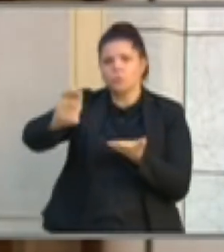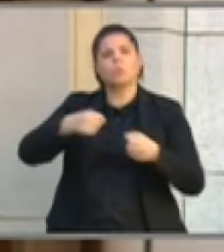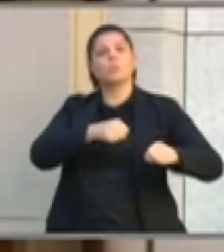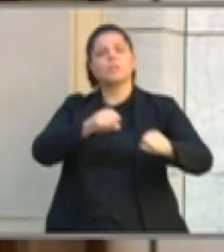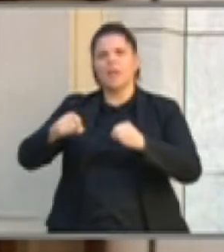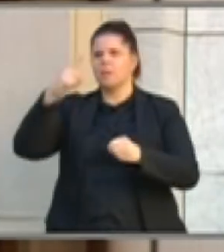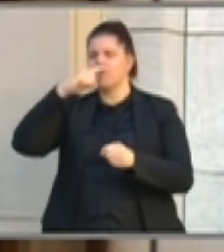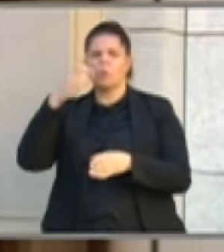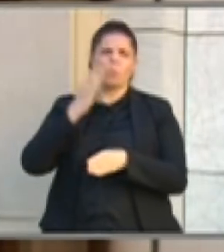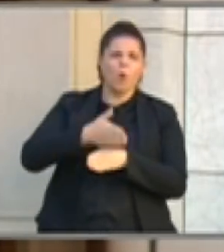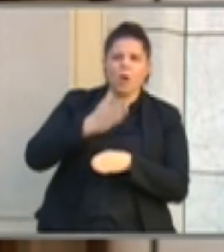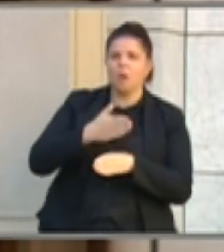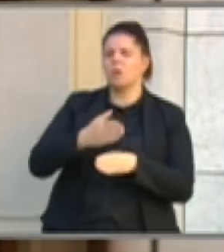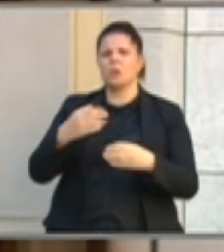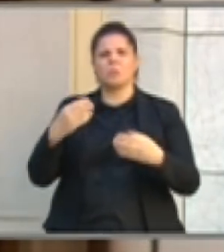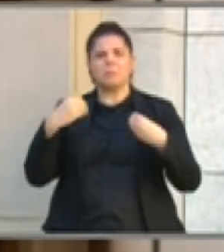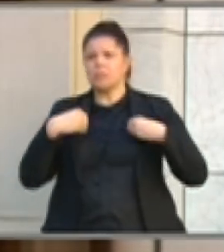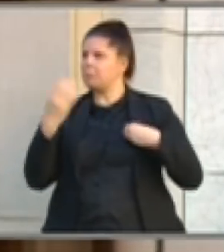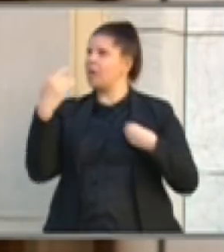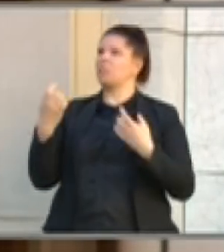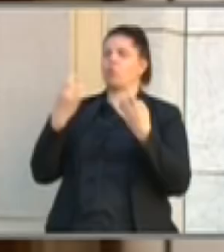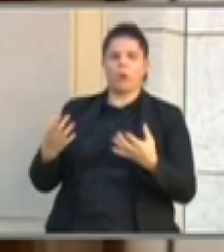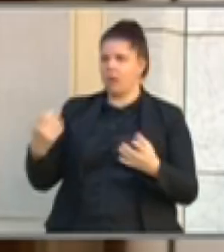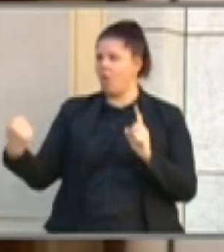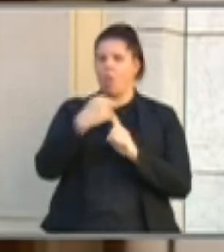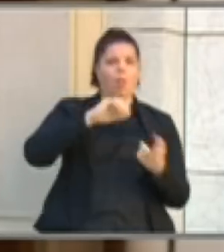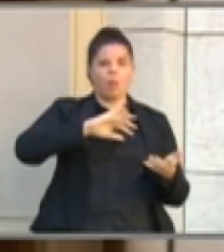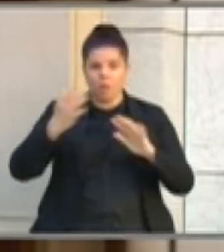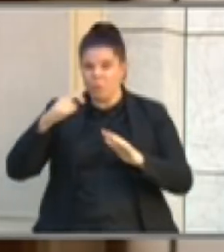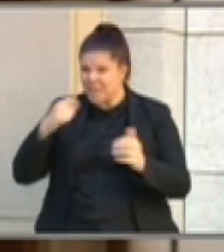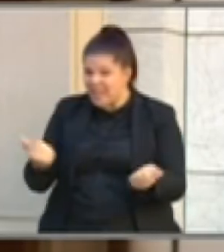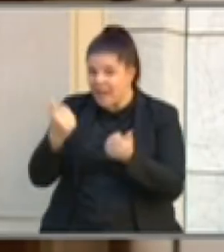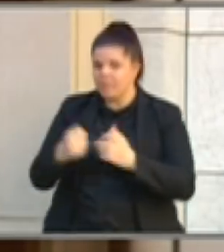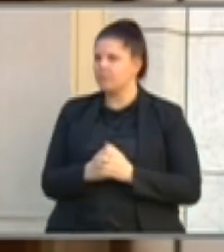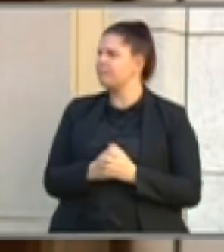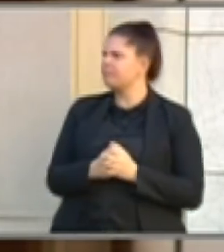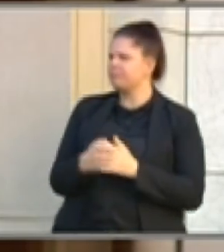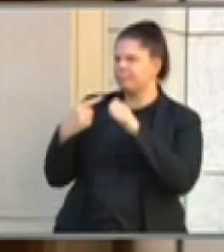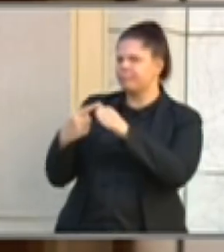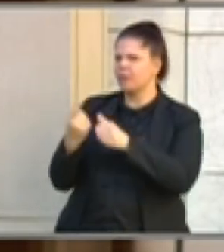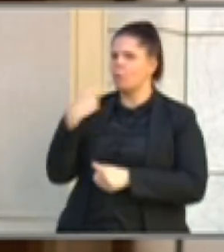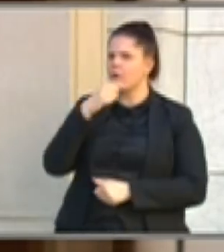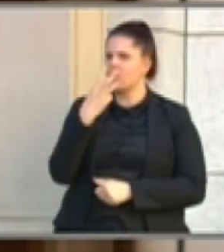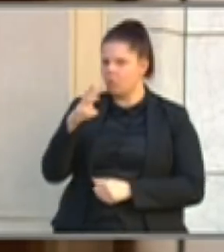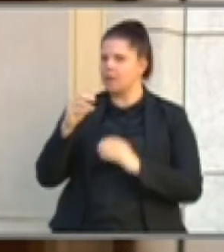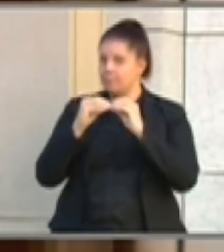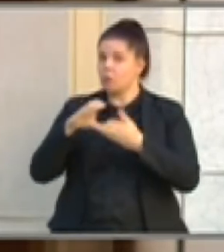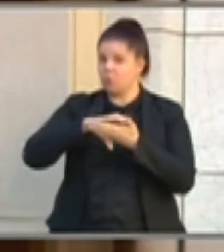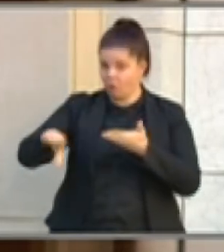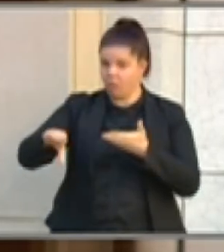businesses already affected by this? With $130 billion of support on top of the almost $70 billion already put